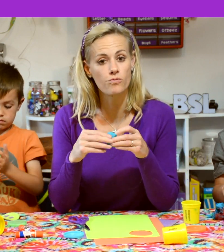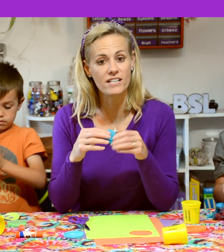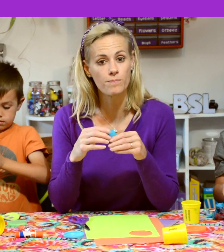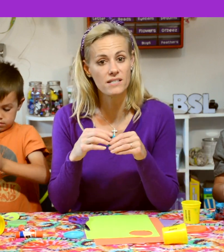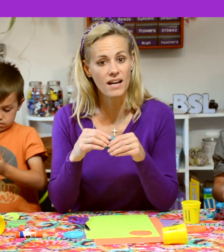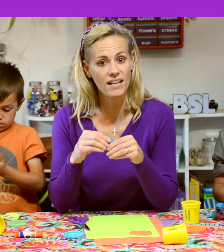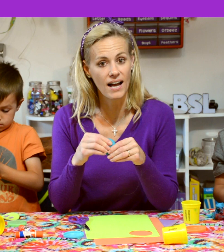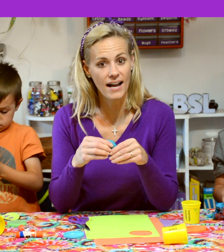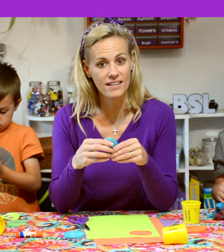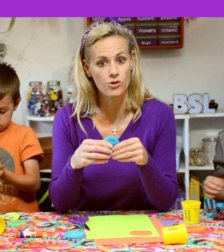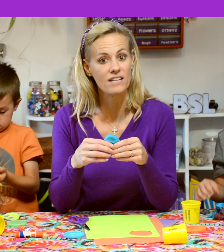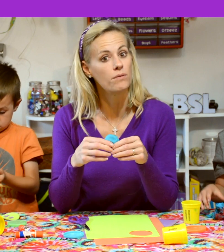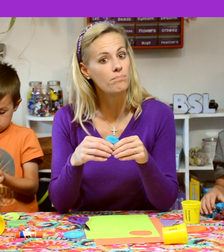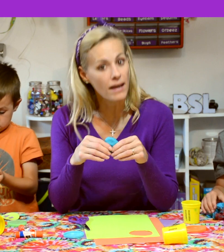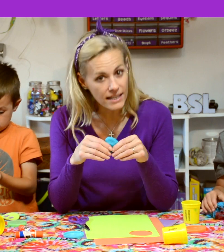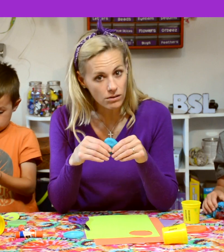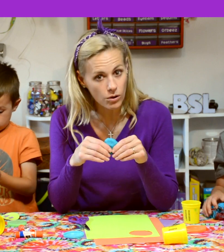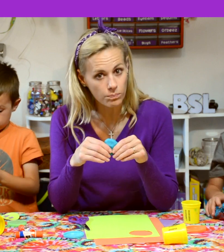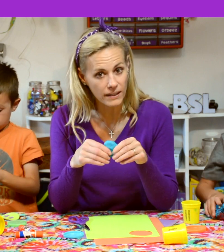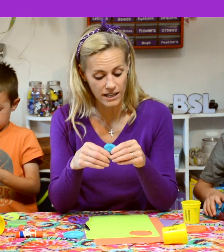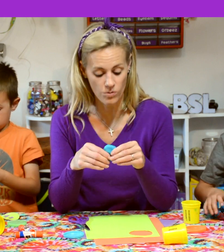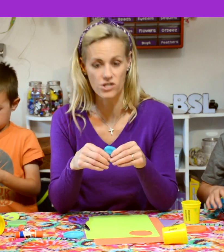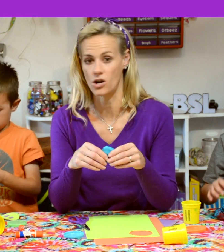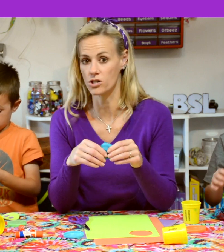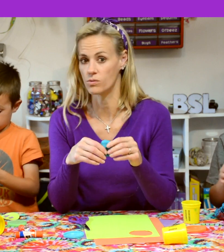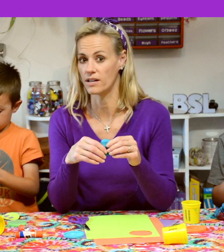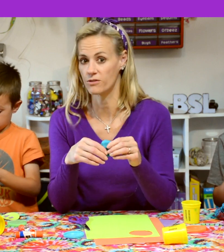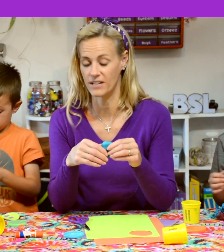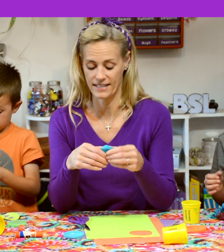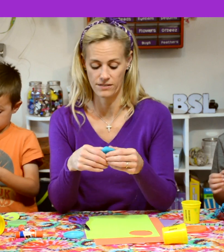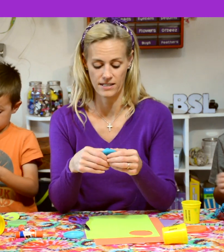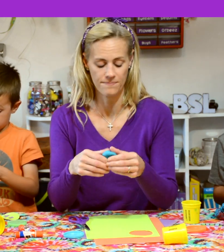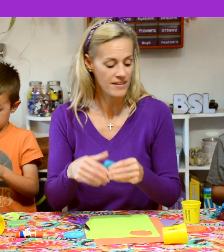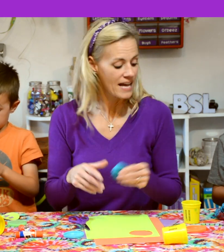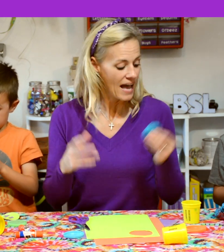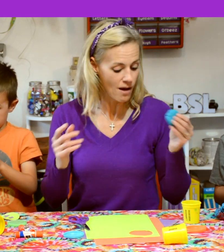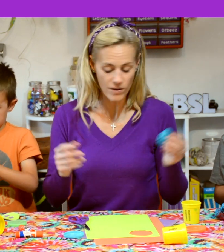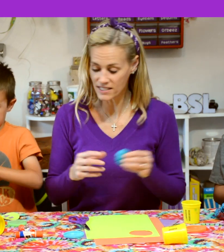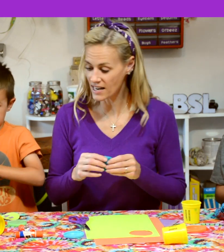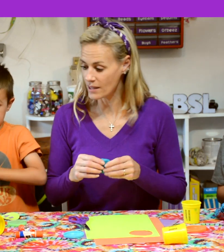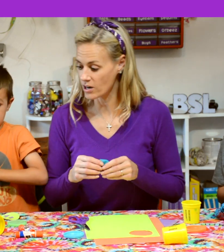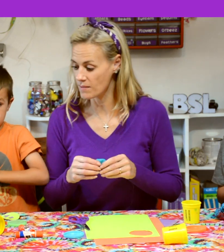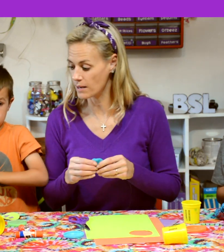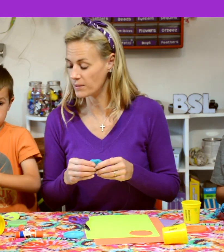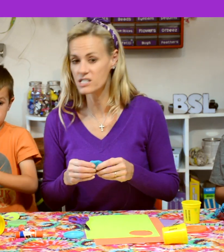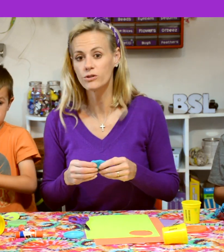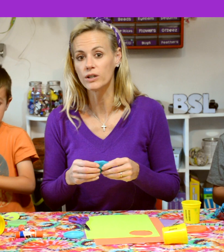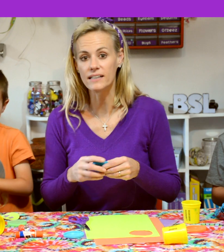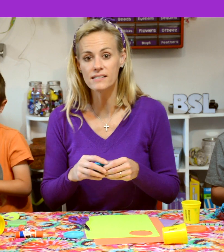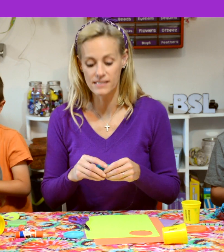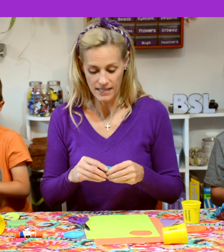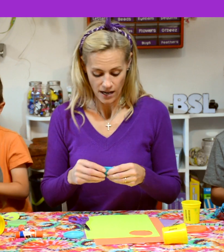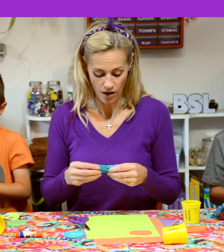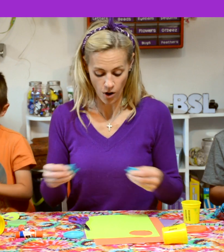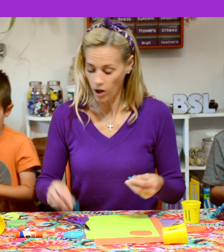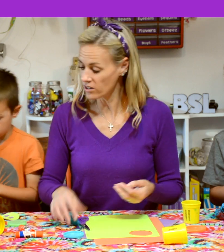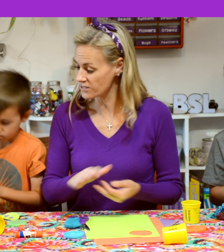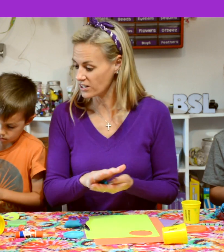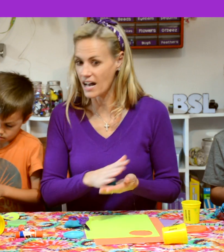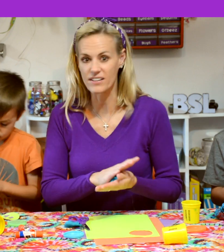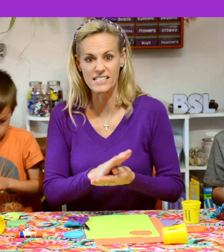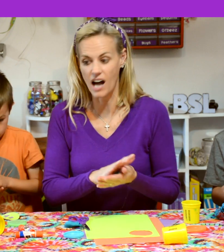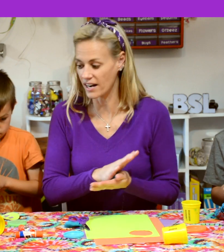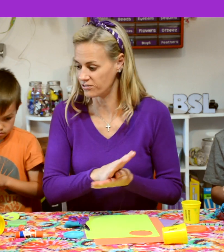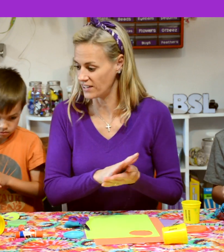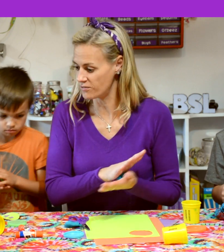have Play-Doh, there's recipes online that you can even make your own Play-Doh, which is also another fun activity. And we decided that we're going to make a bunch of cookies of all